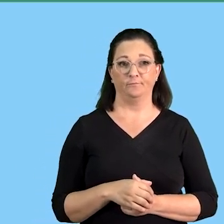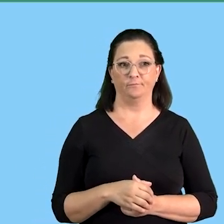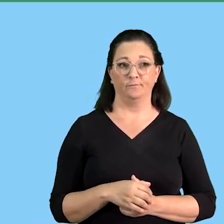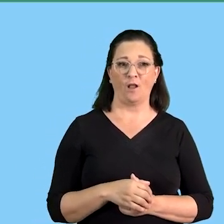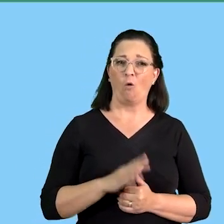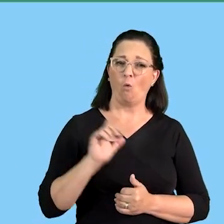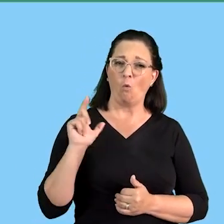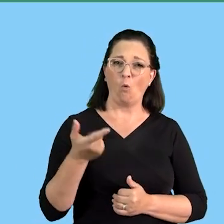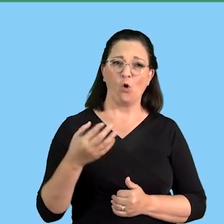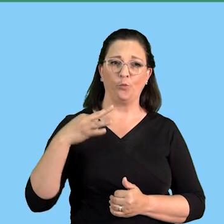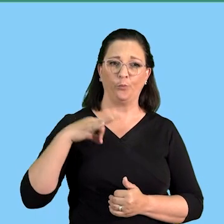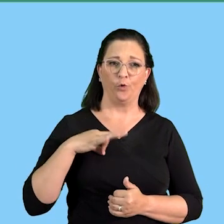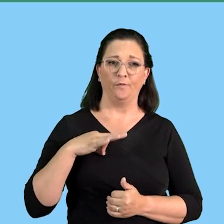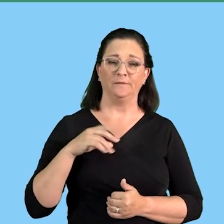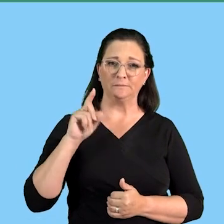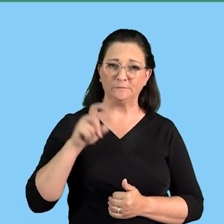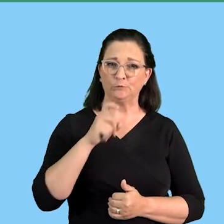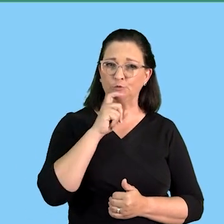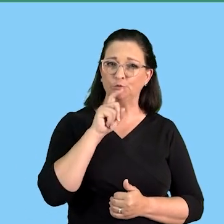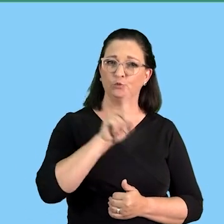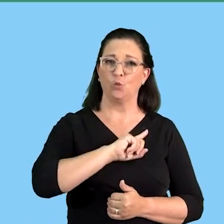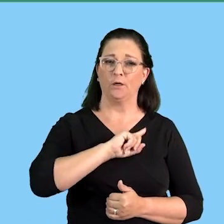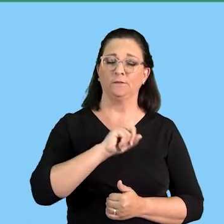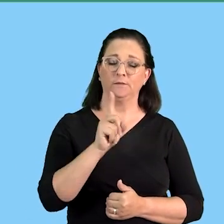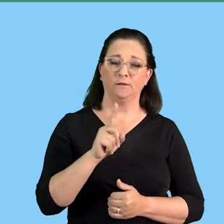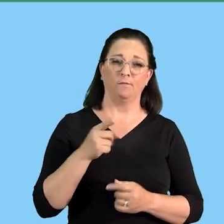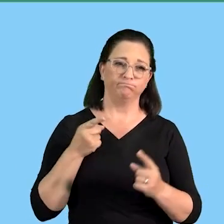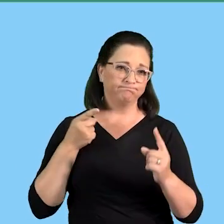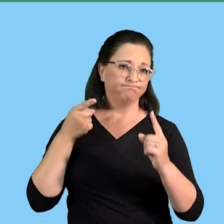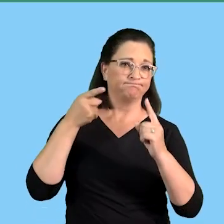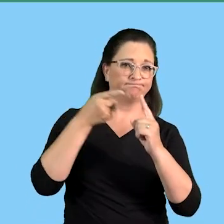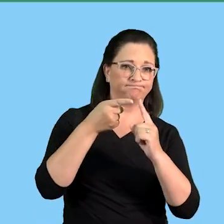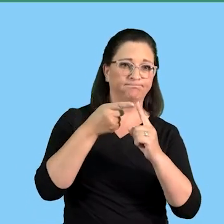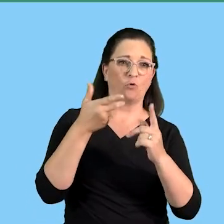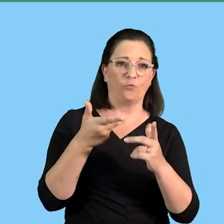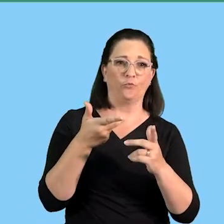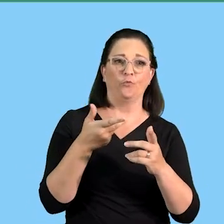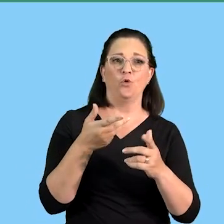all profits must be used for the primary objective of the non-profit company,